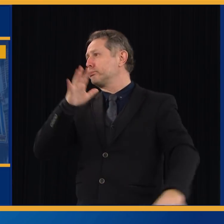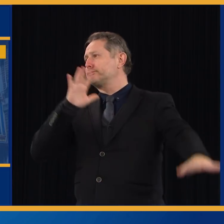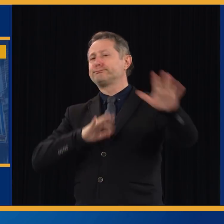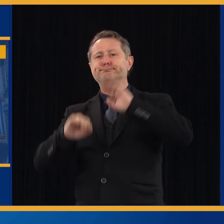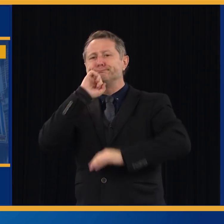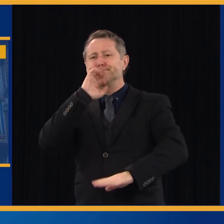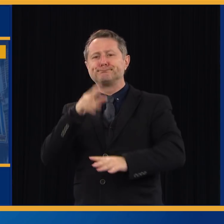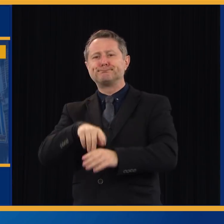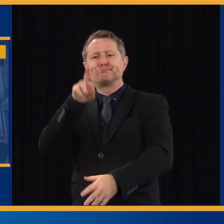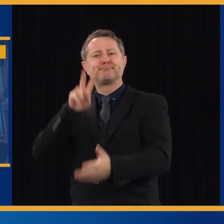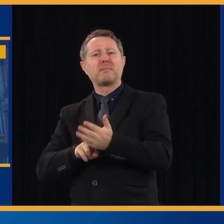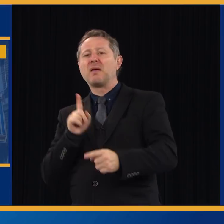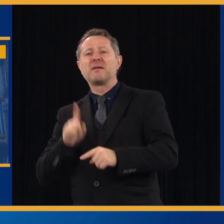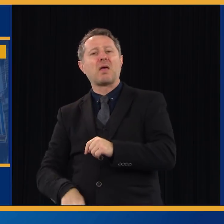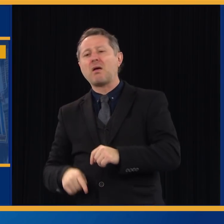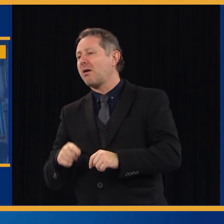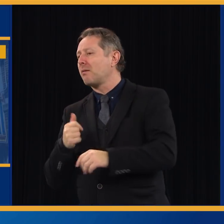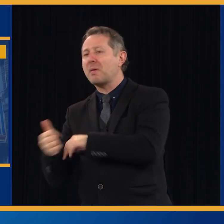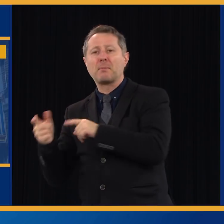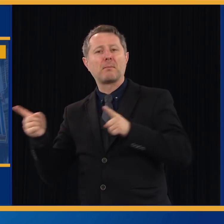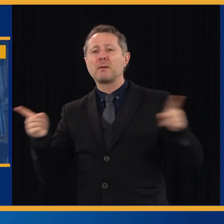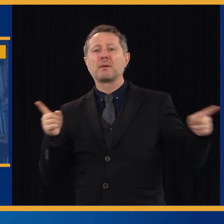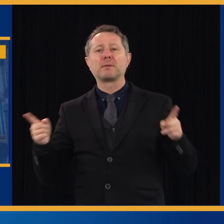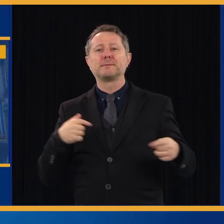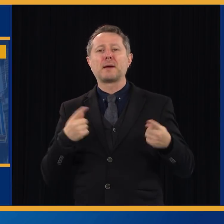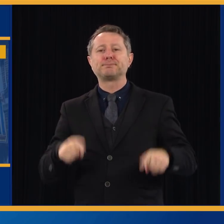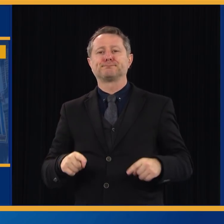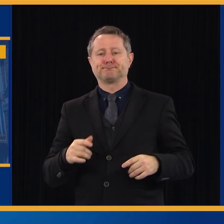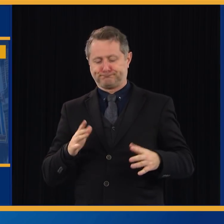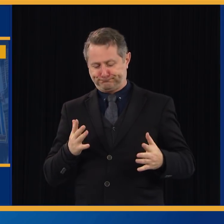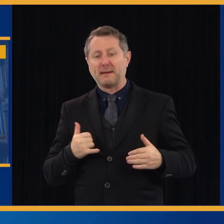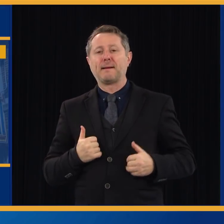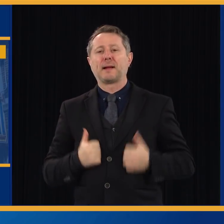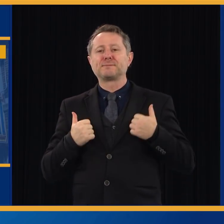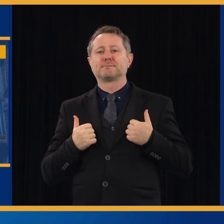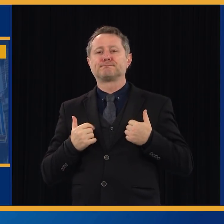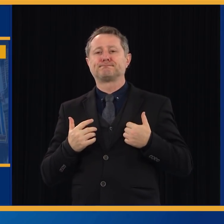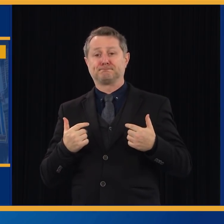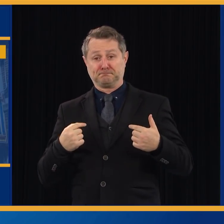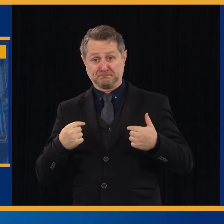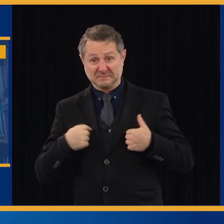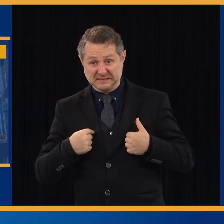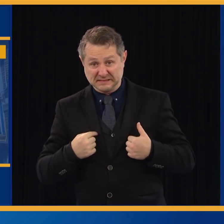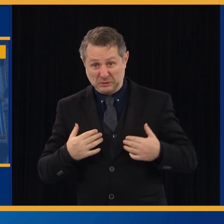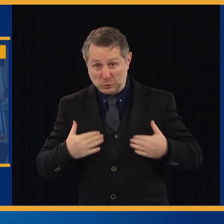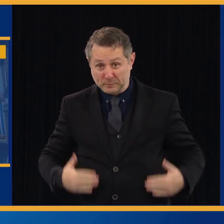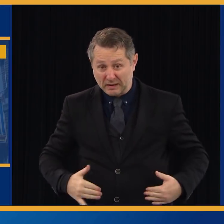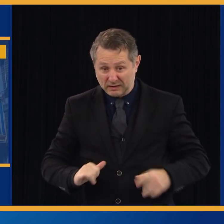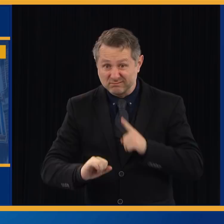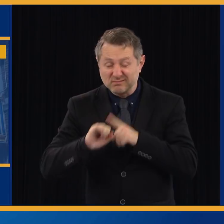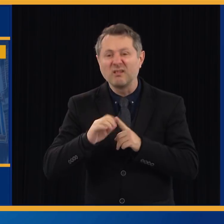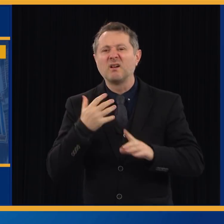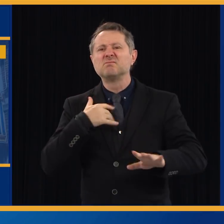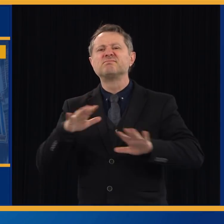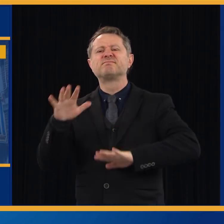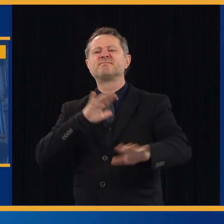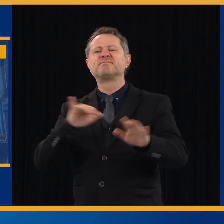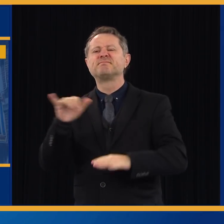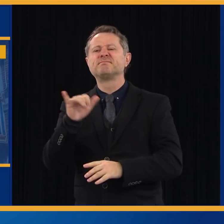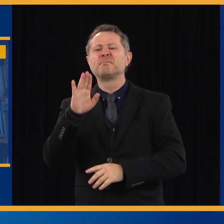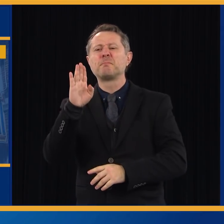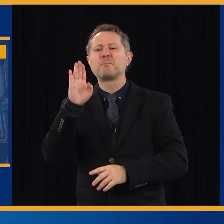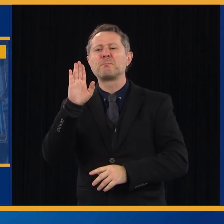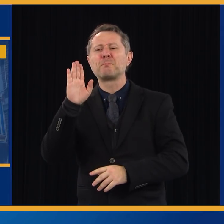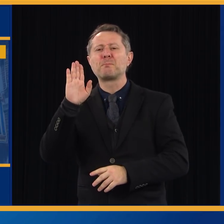blame. Things happen in life. Health issues happen. Bankruptcies happen. Things happen. You get knocked on your rear